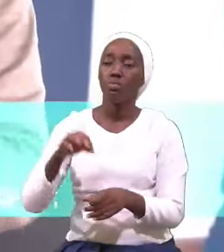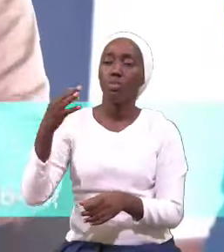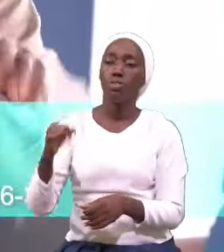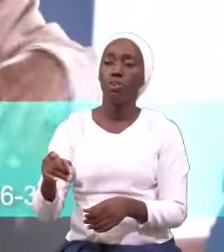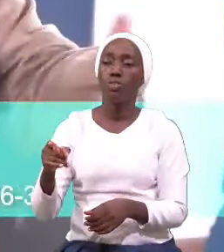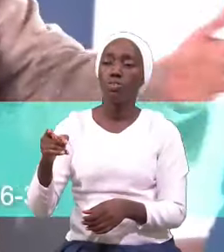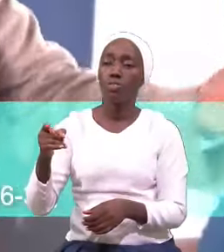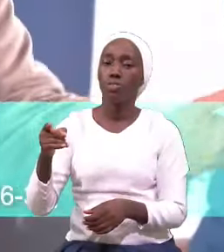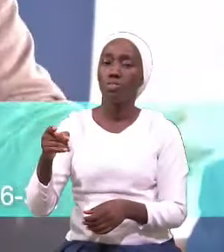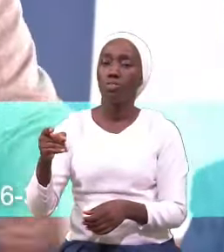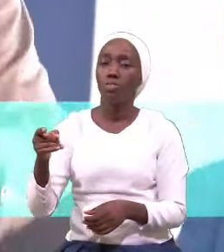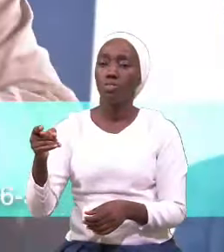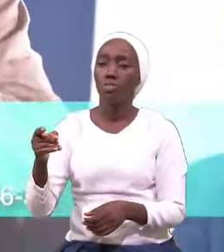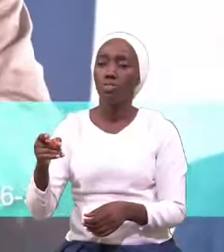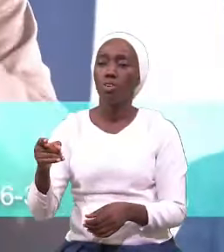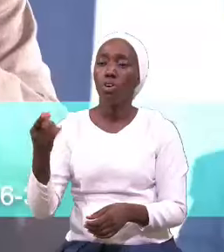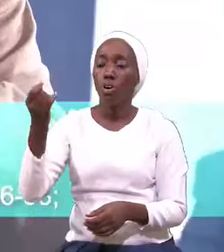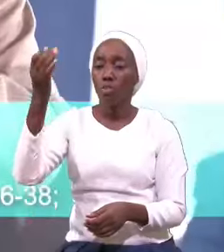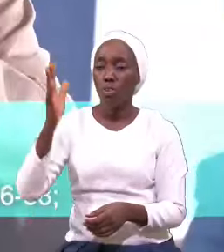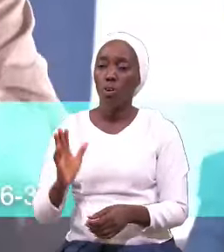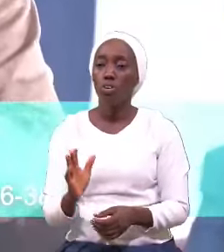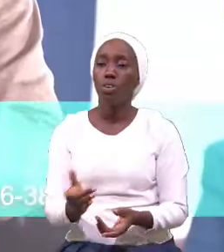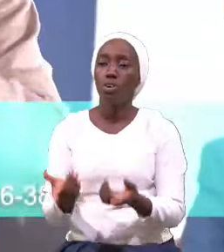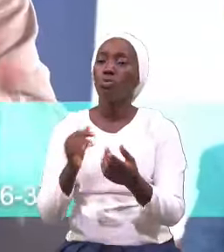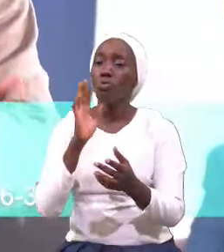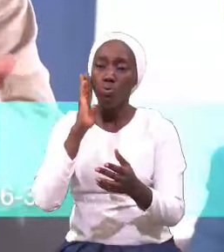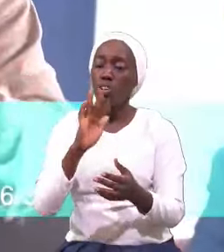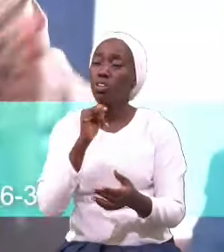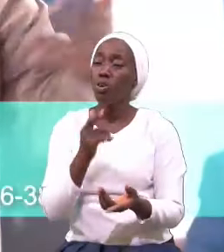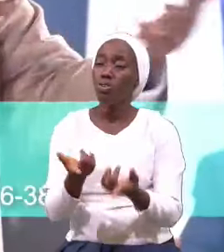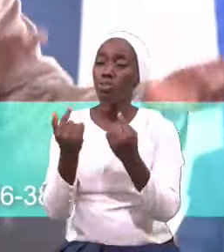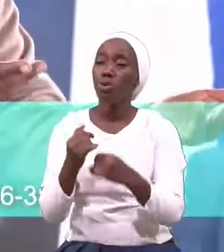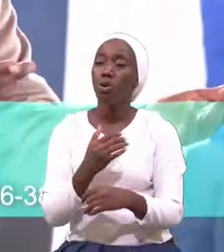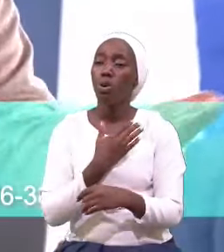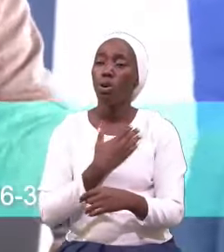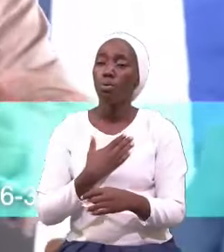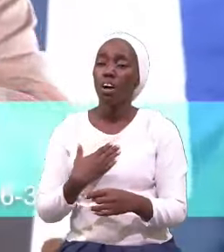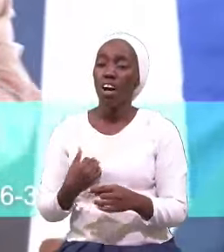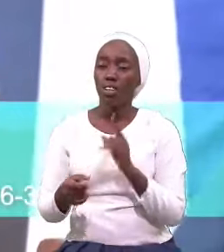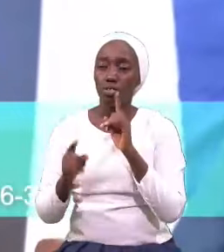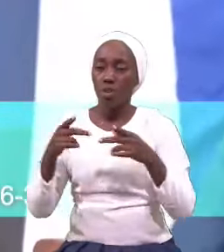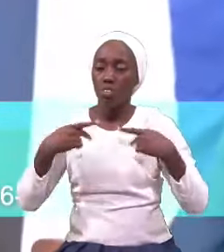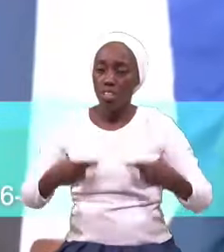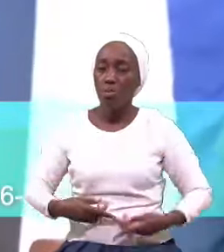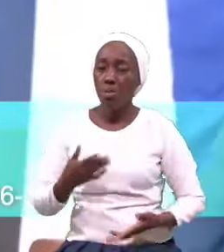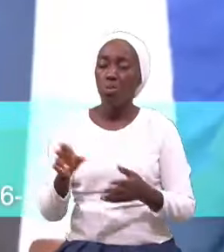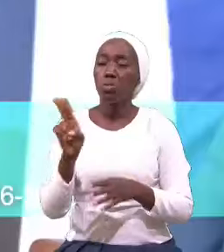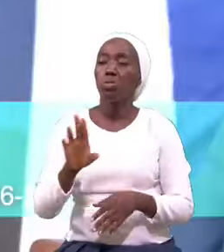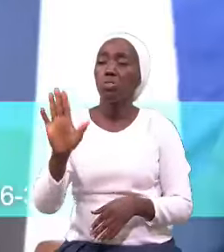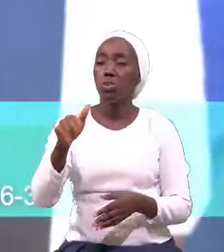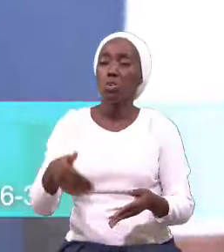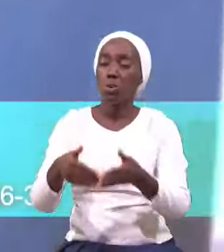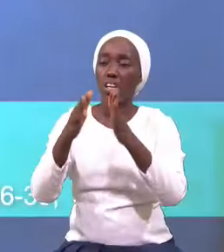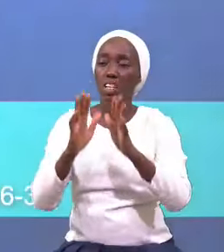God cannot come and talk physically. He may use your leader. He may use your overseer. He may use